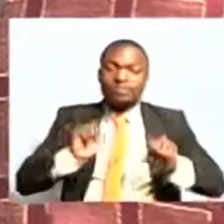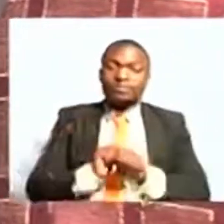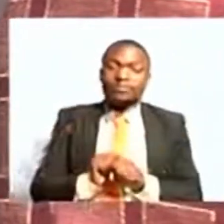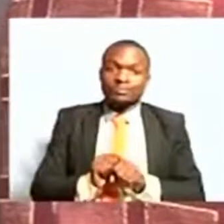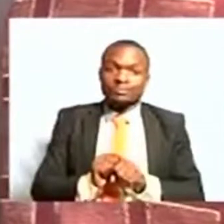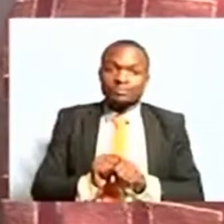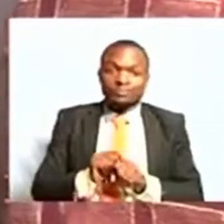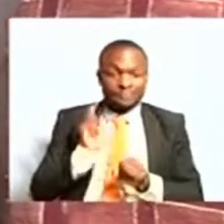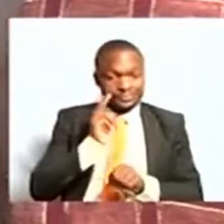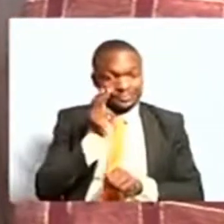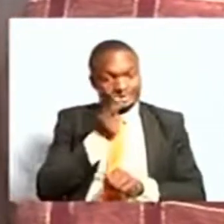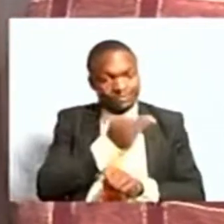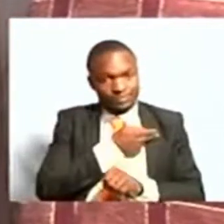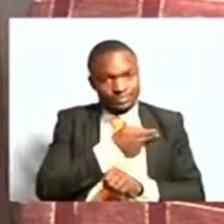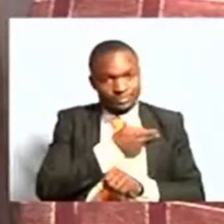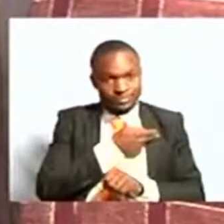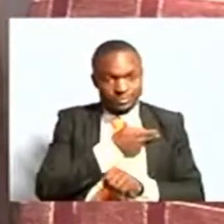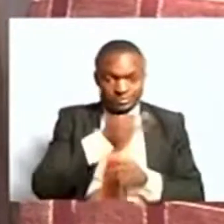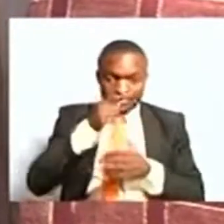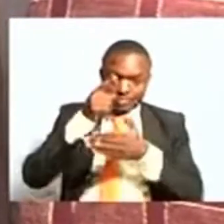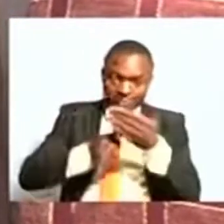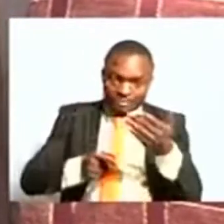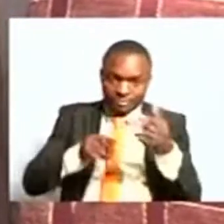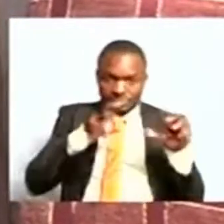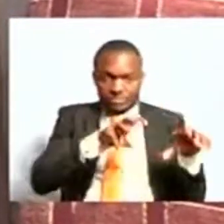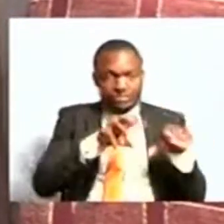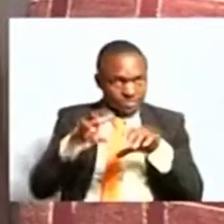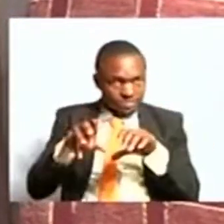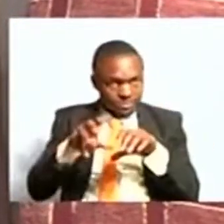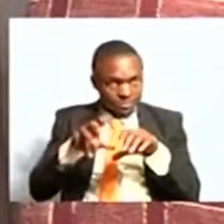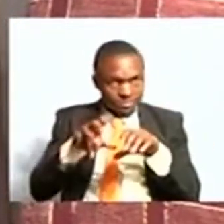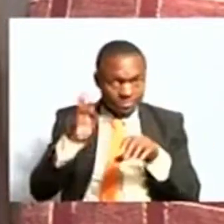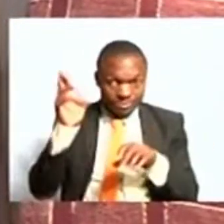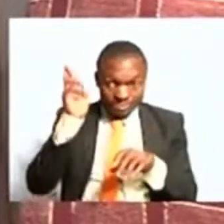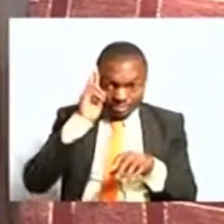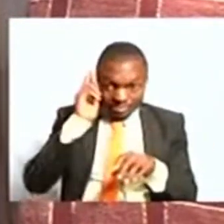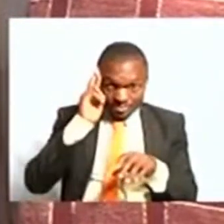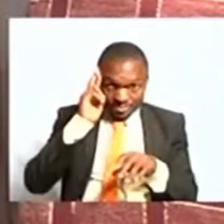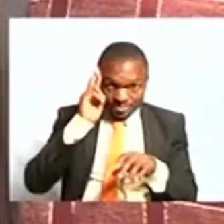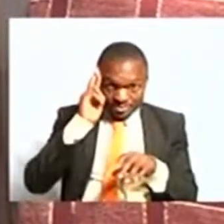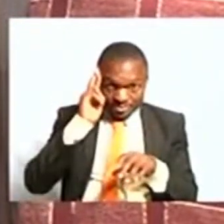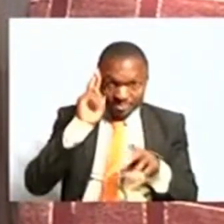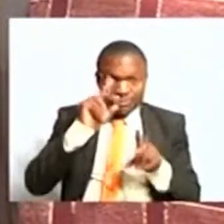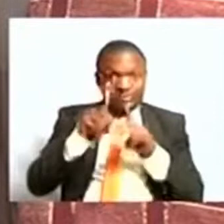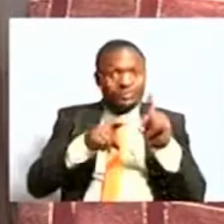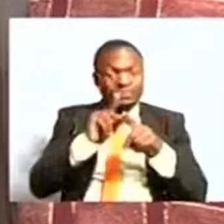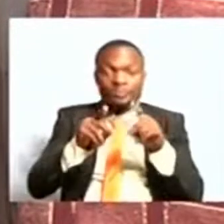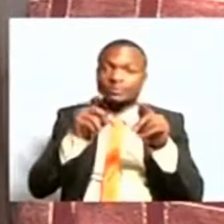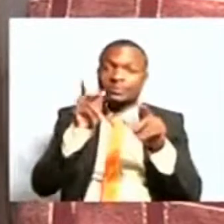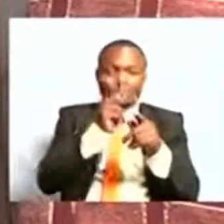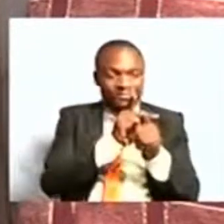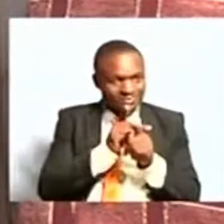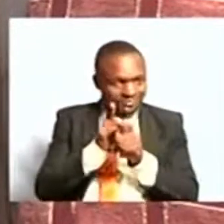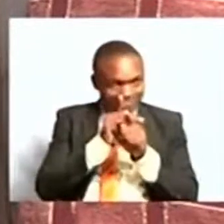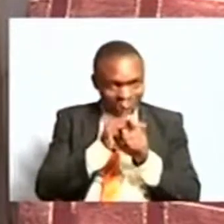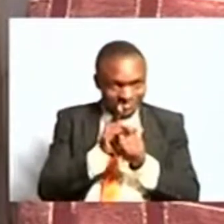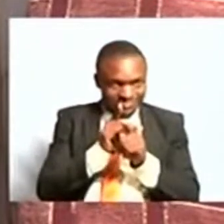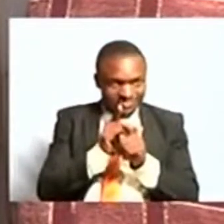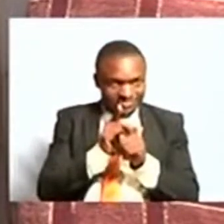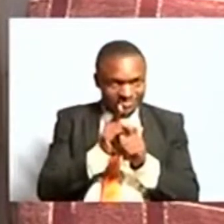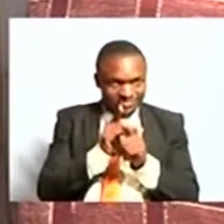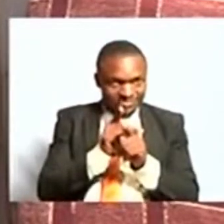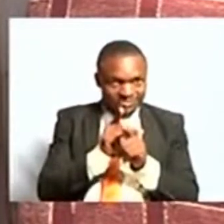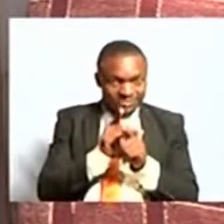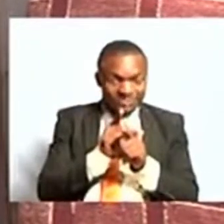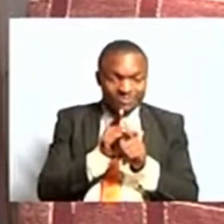So for us, what we want to do is to remind the people that we care,